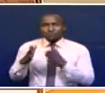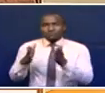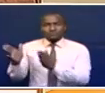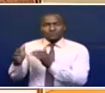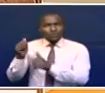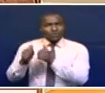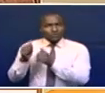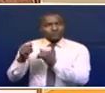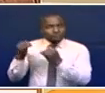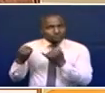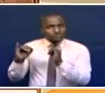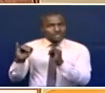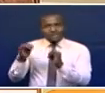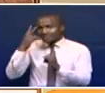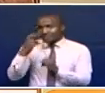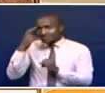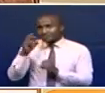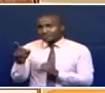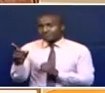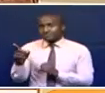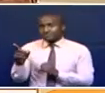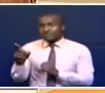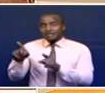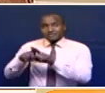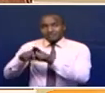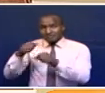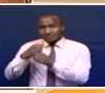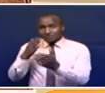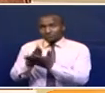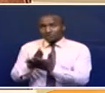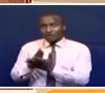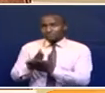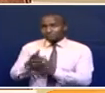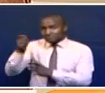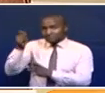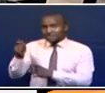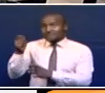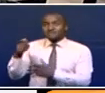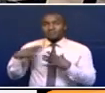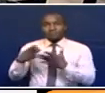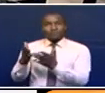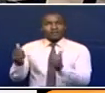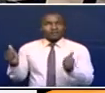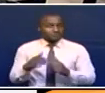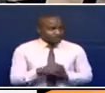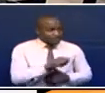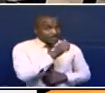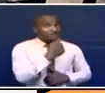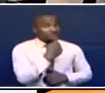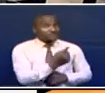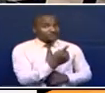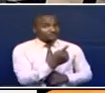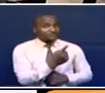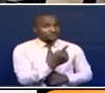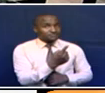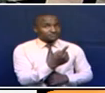going to try the suspects and also make sure there's justice for the victims. Okay, let's move along. Mwinzi, Joseph, you say, how